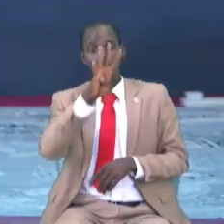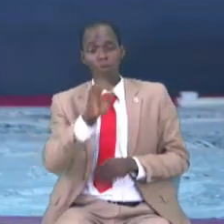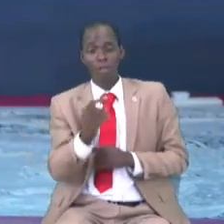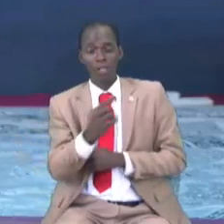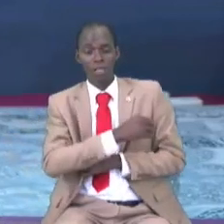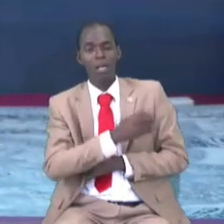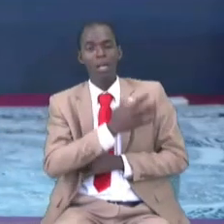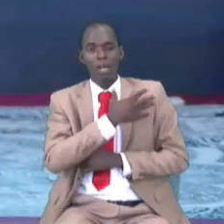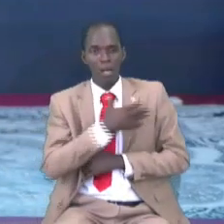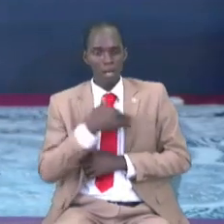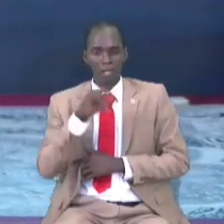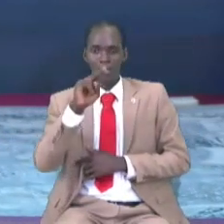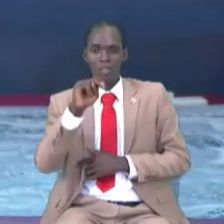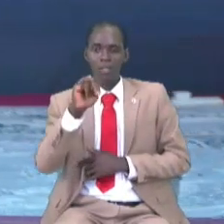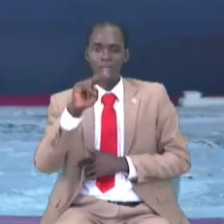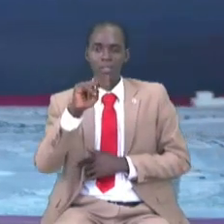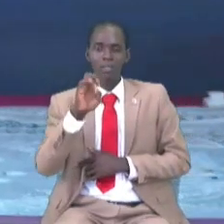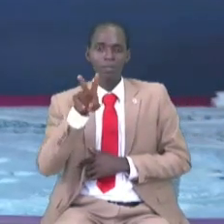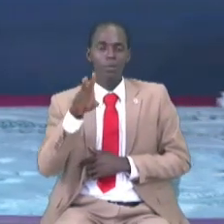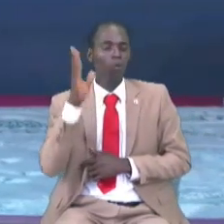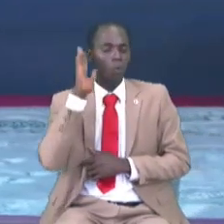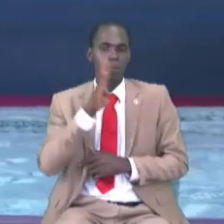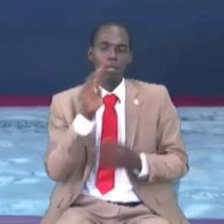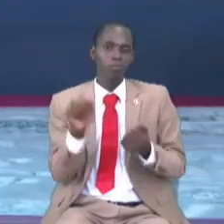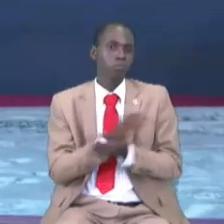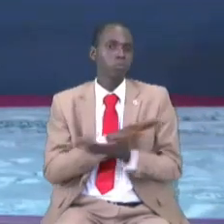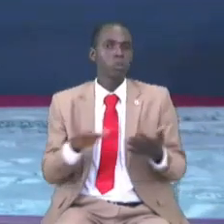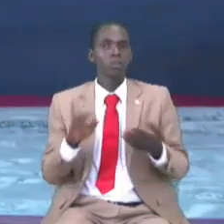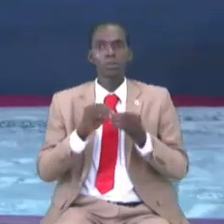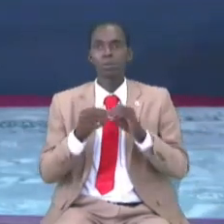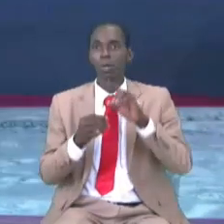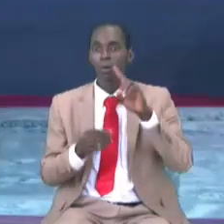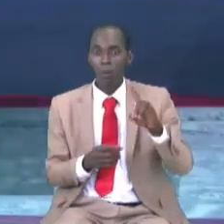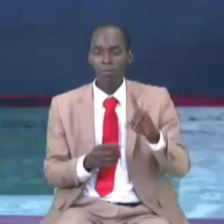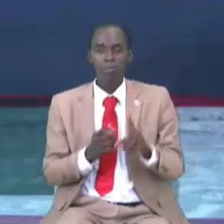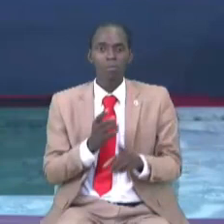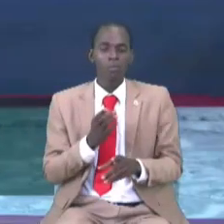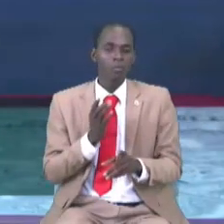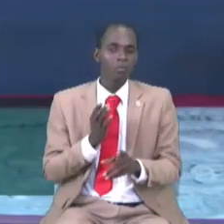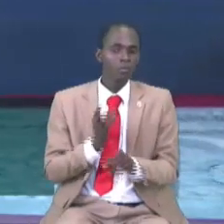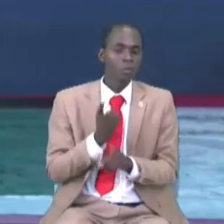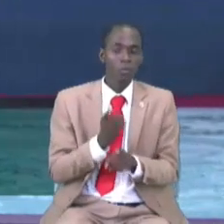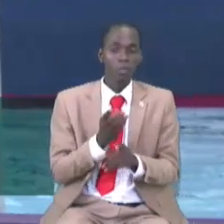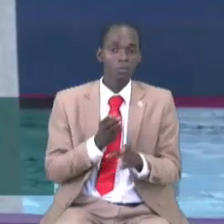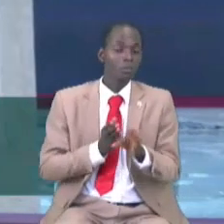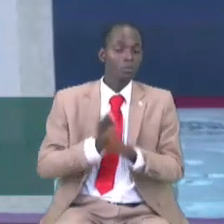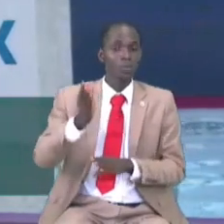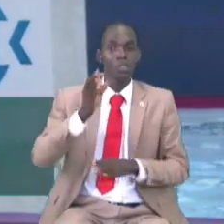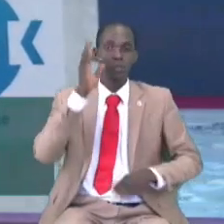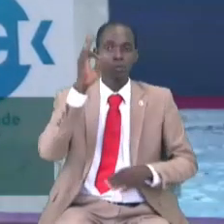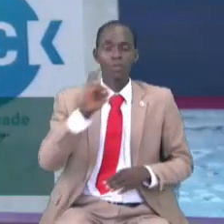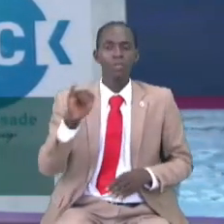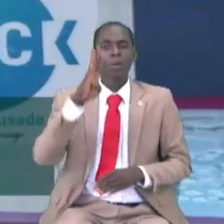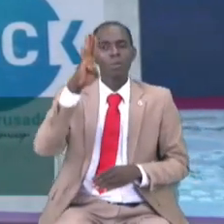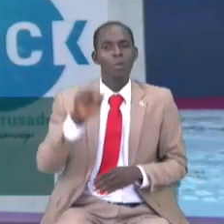one, forthright preaching by a winnowed servant of God. Three things we're looking